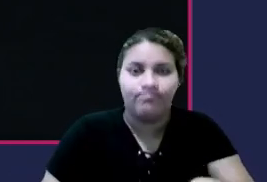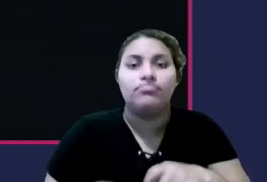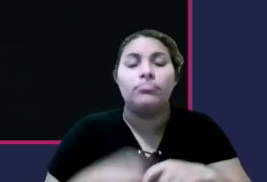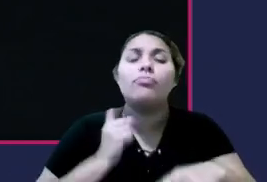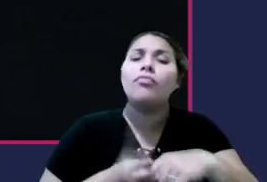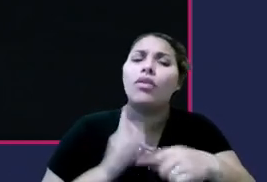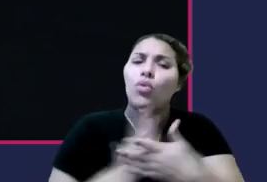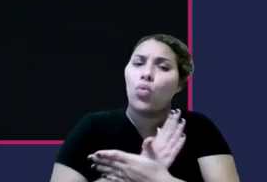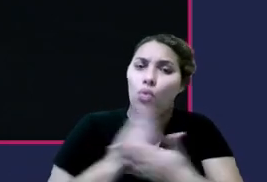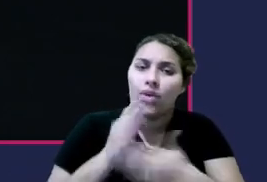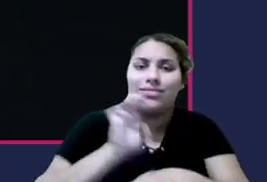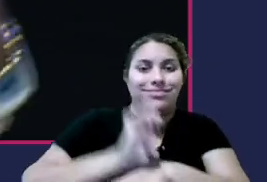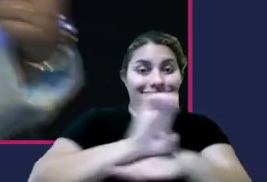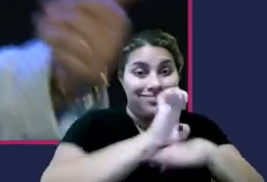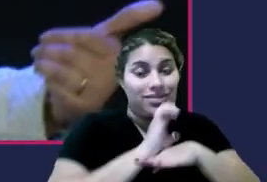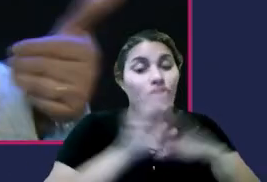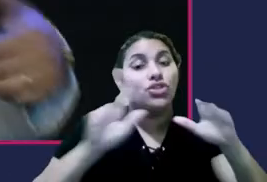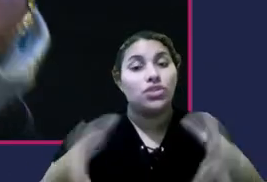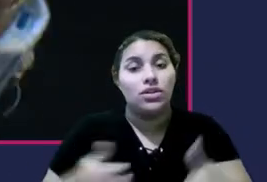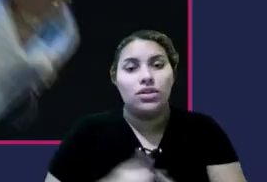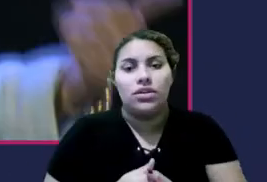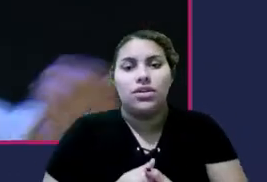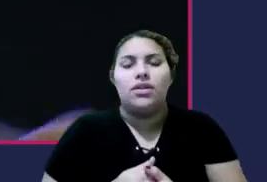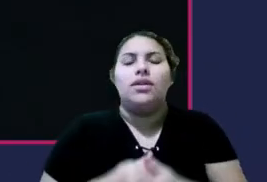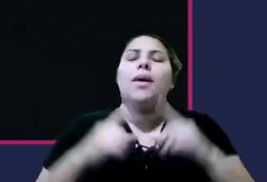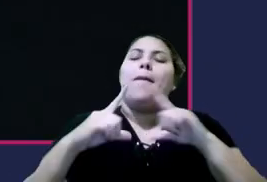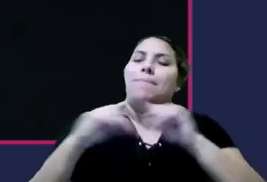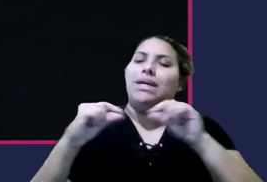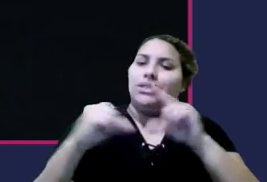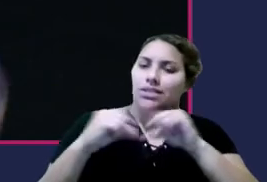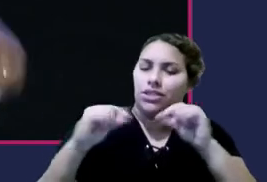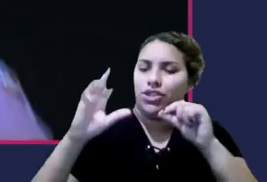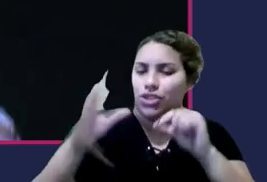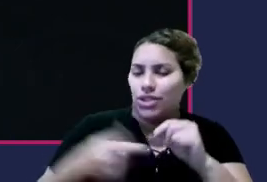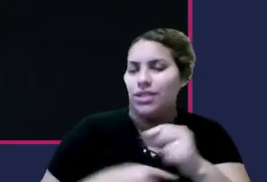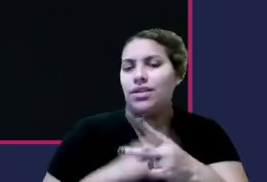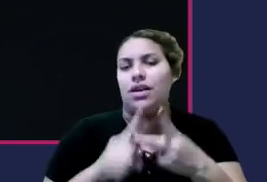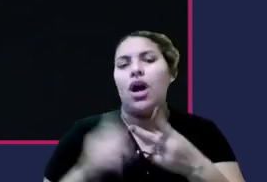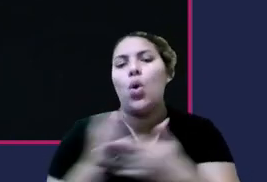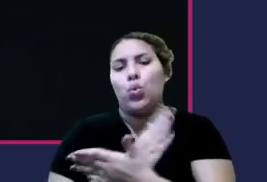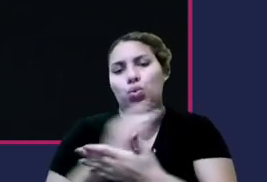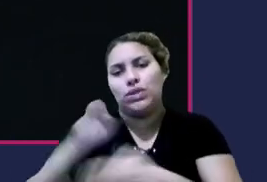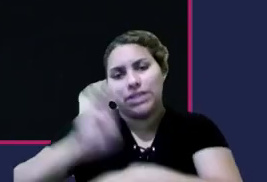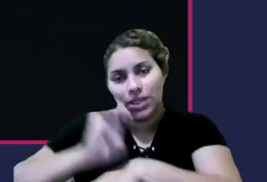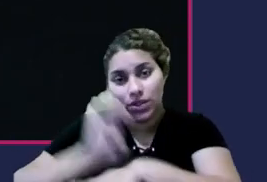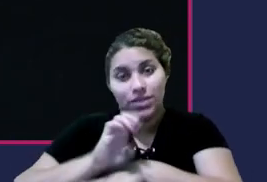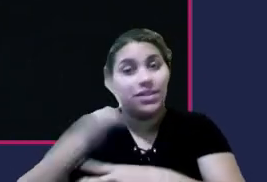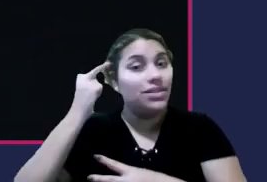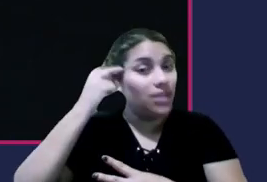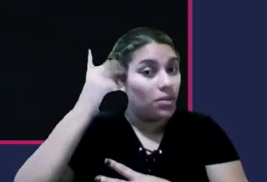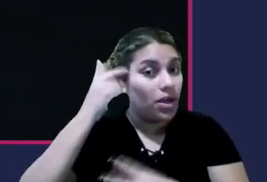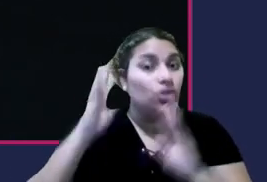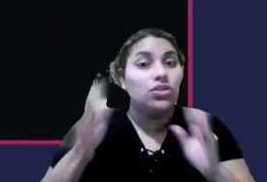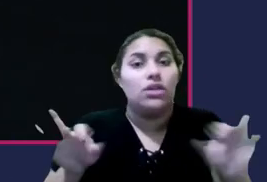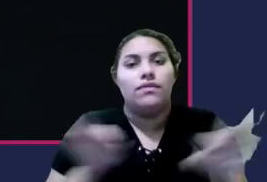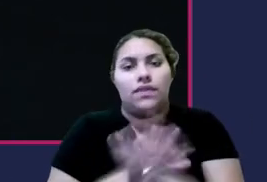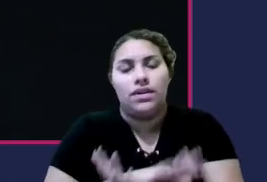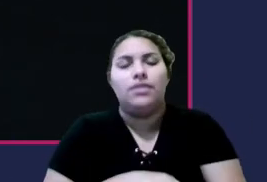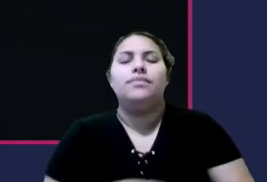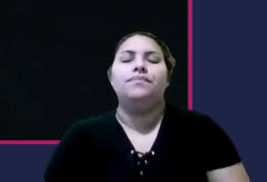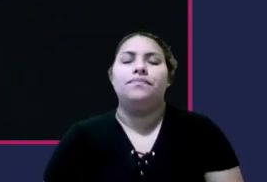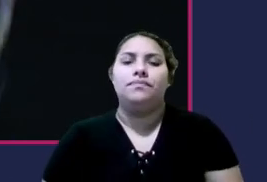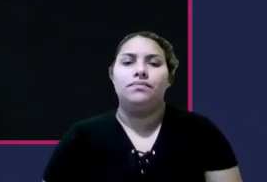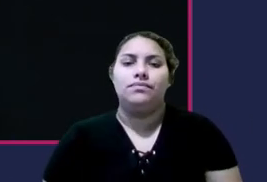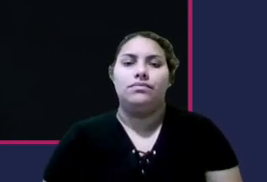implement. Some states, they are already doing that. Brazilian has done that, another state as well. São Paulo has done